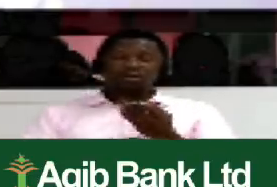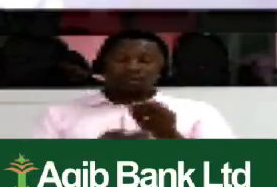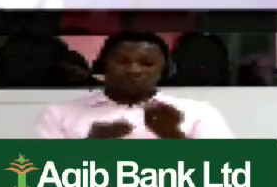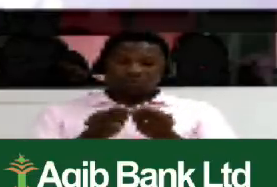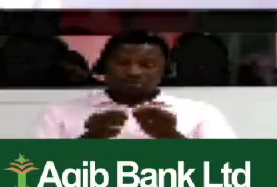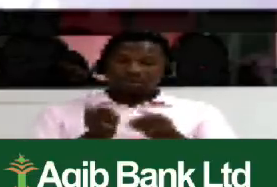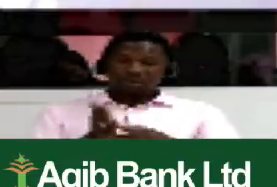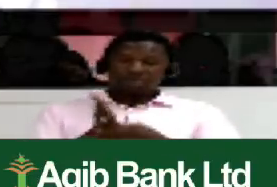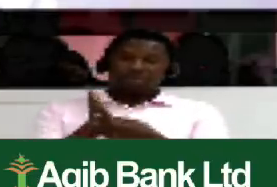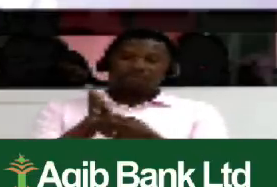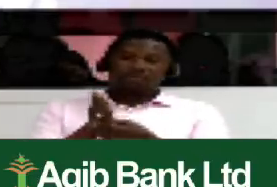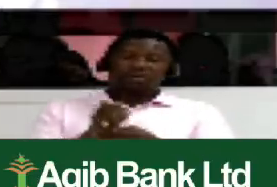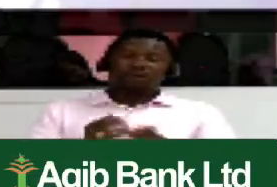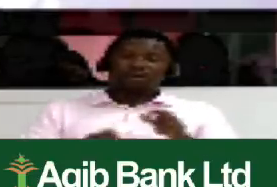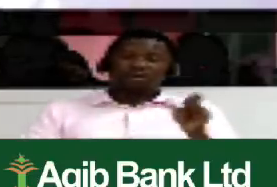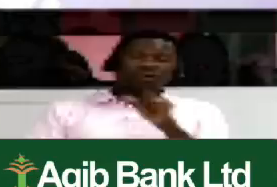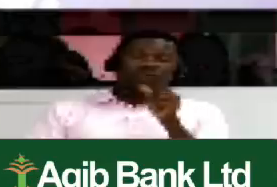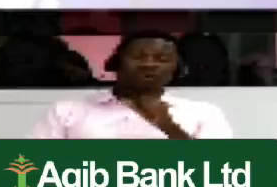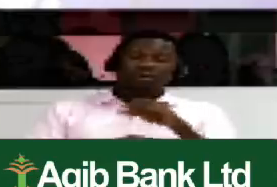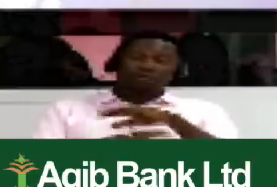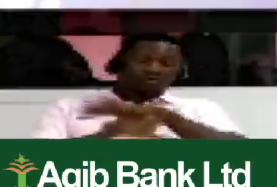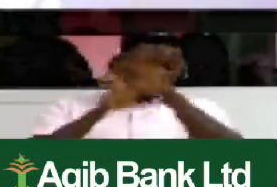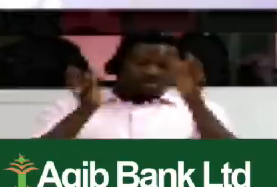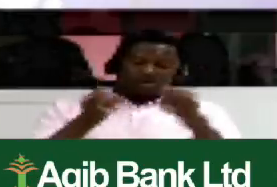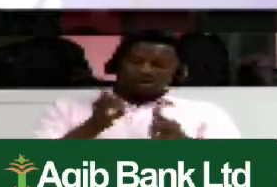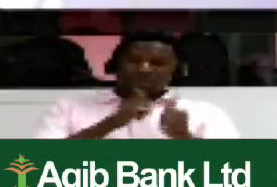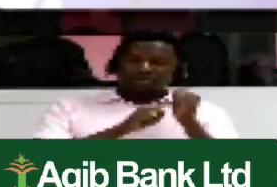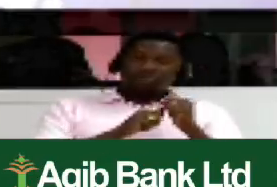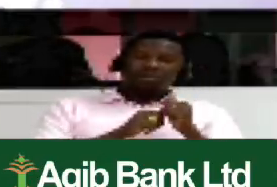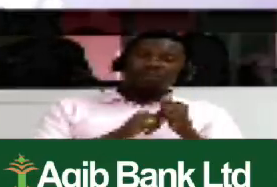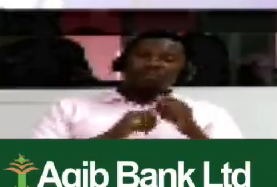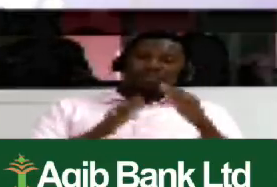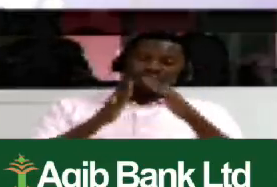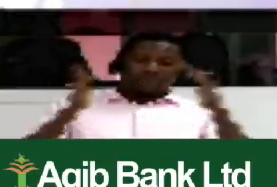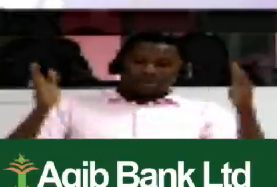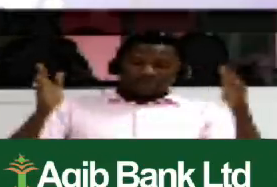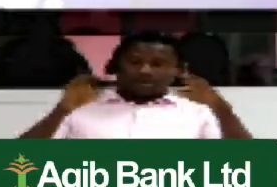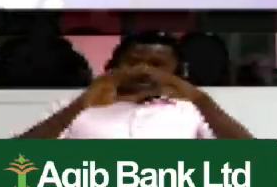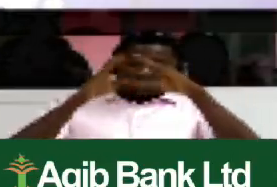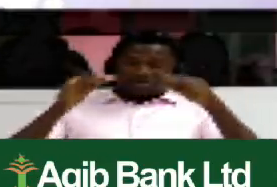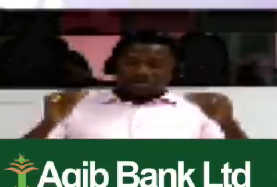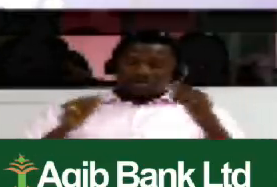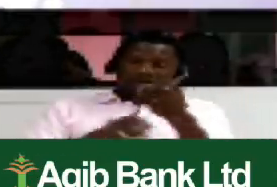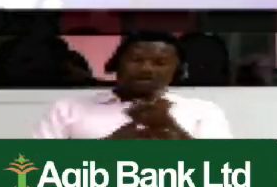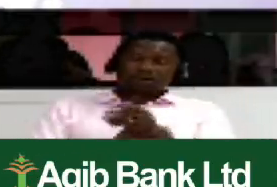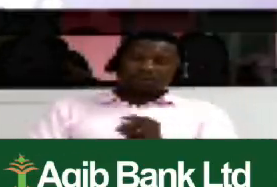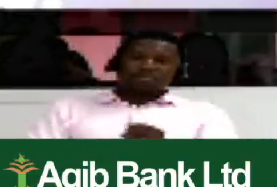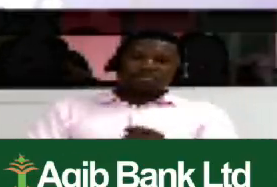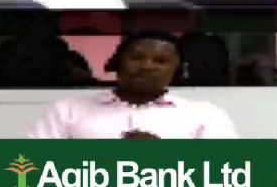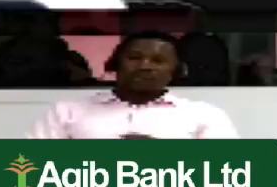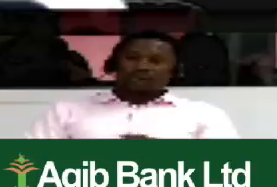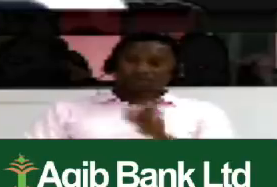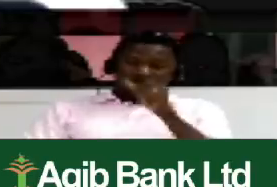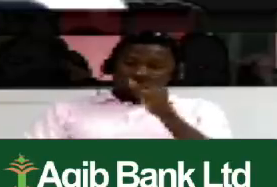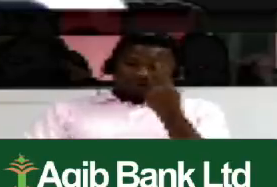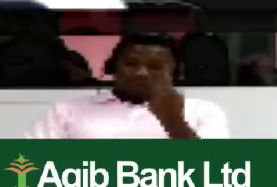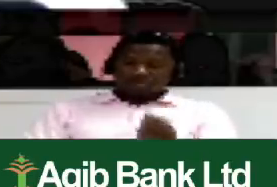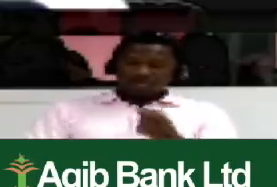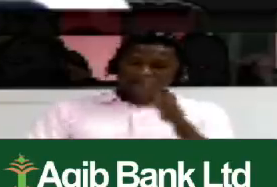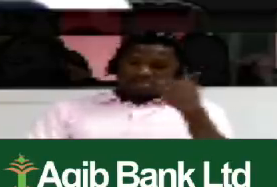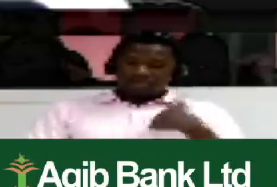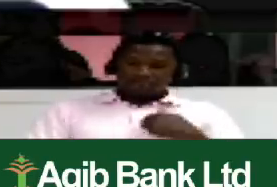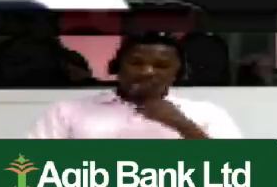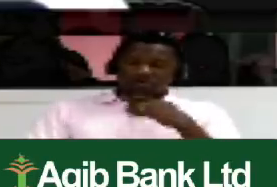leader. And then the rest, they were all taken to the main hall. So he was one of the people who was arrested and taken to the main